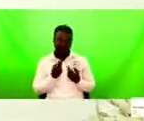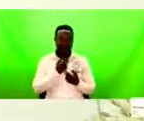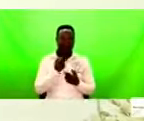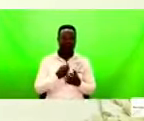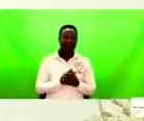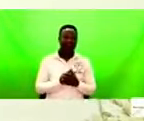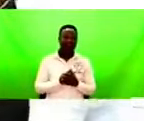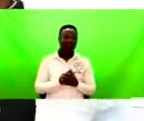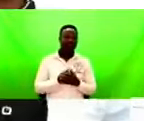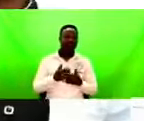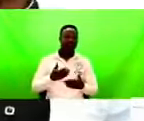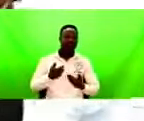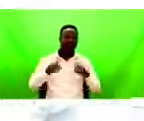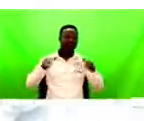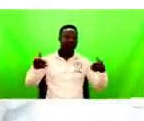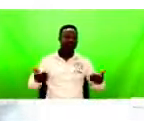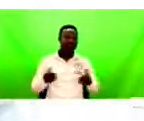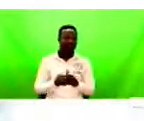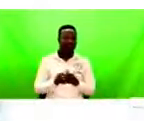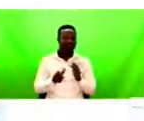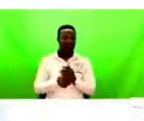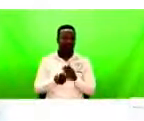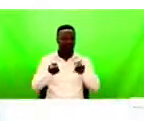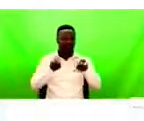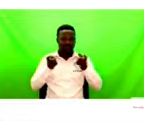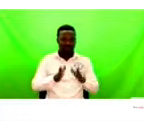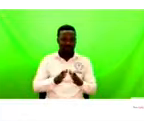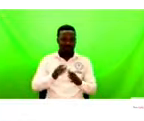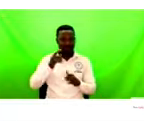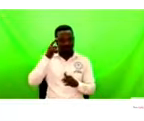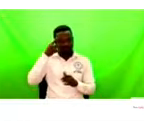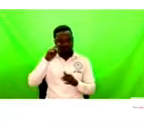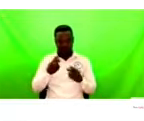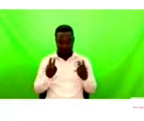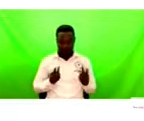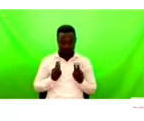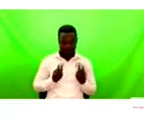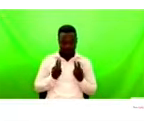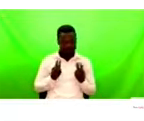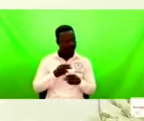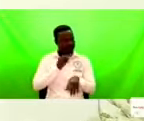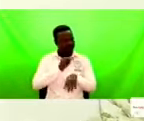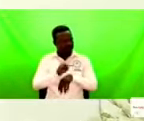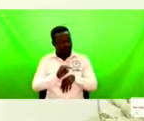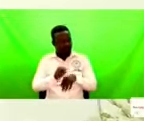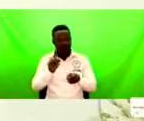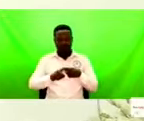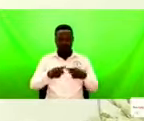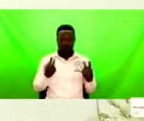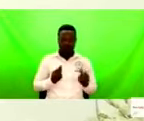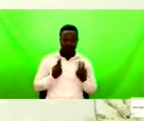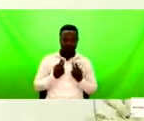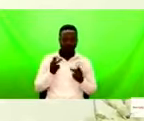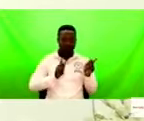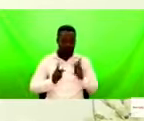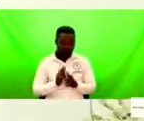Happy to introduce to you the coordinator of the ministry to